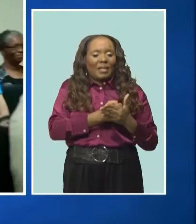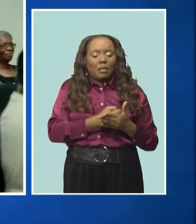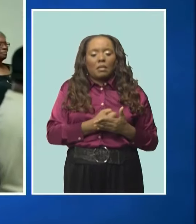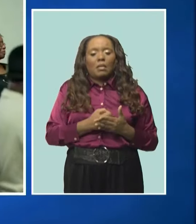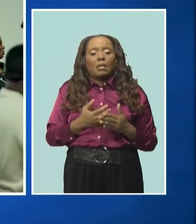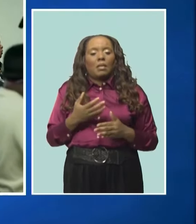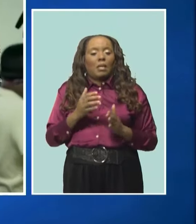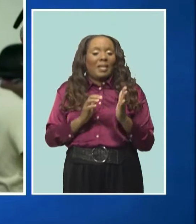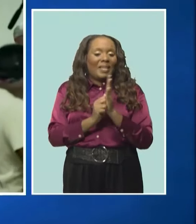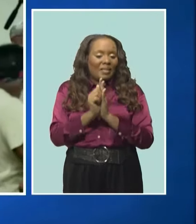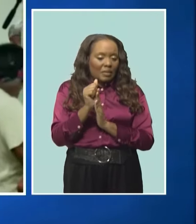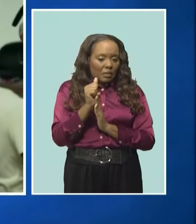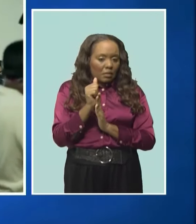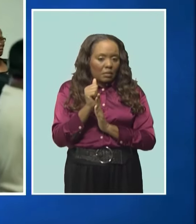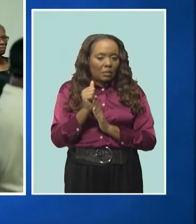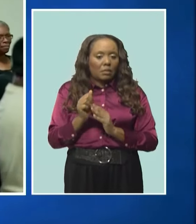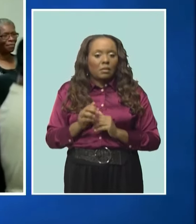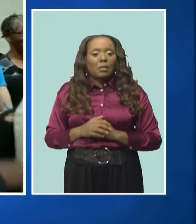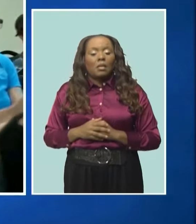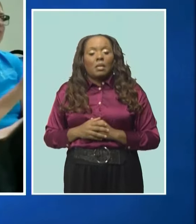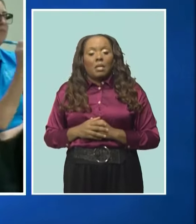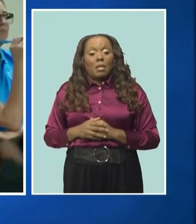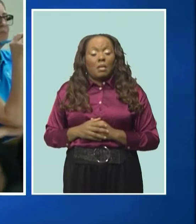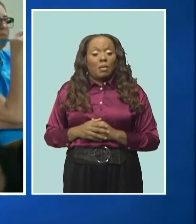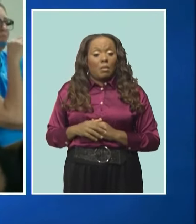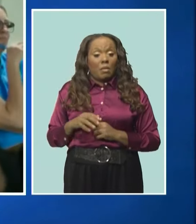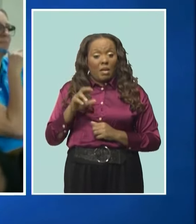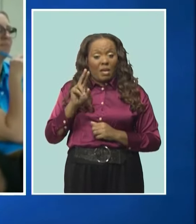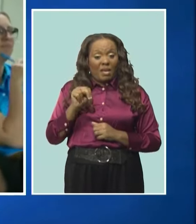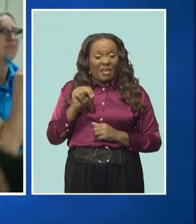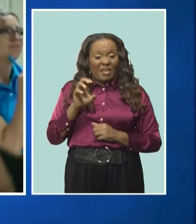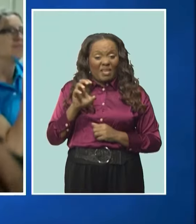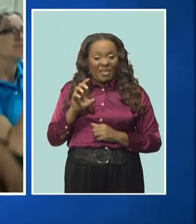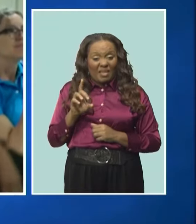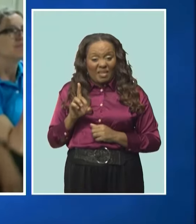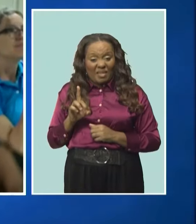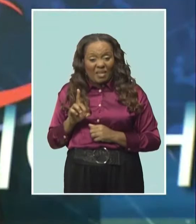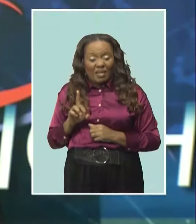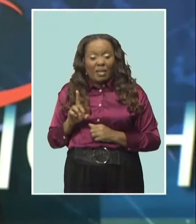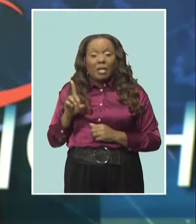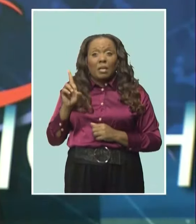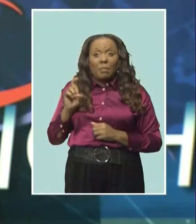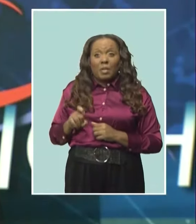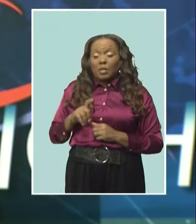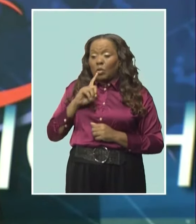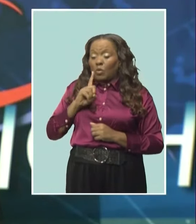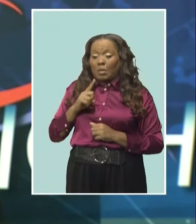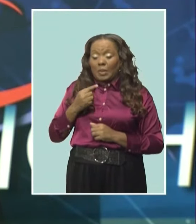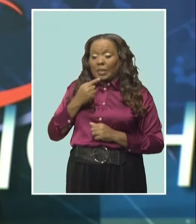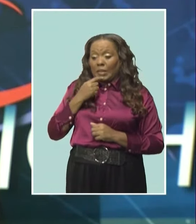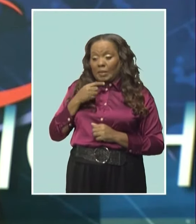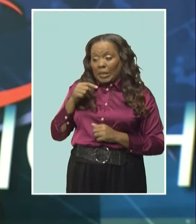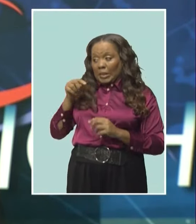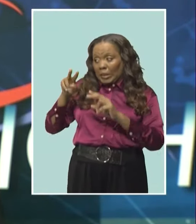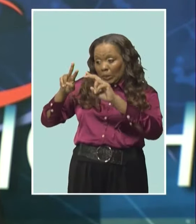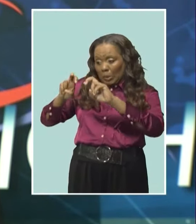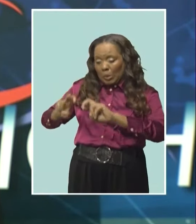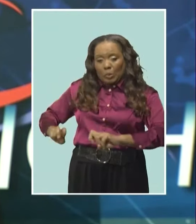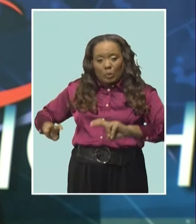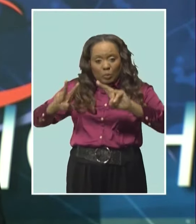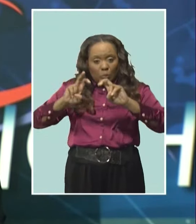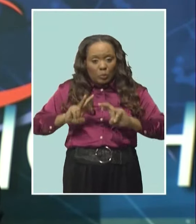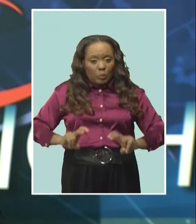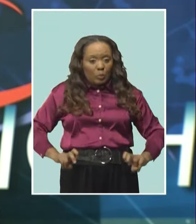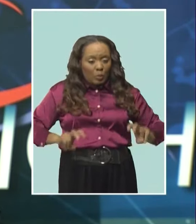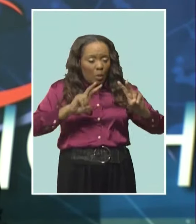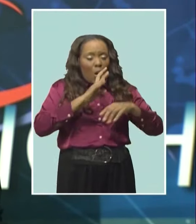island-wide. Further, Dr. Mandeville says NCDs must be mainstreamed within both the primary and tertiary healthcare sectors. She was